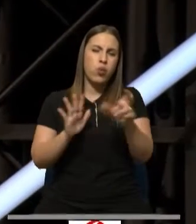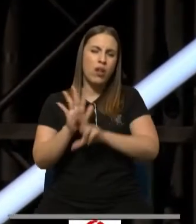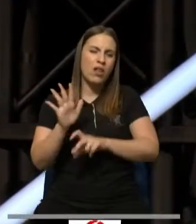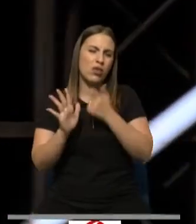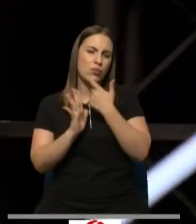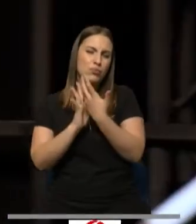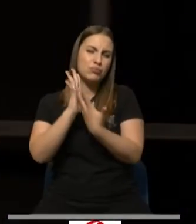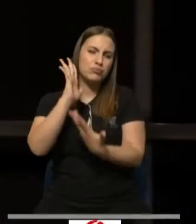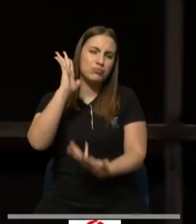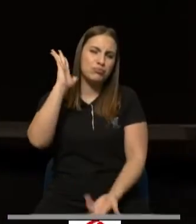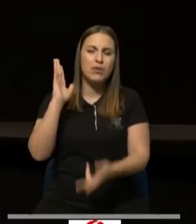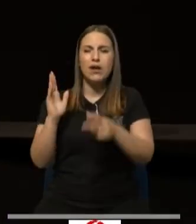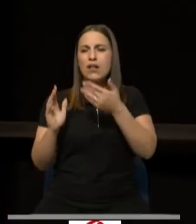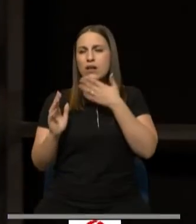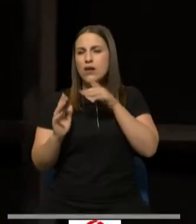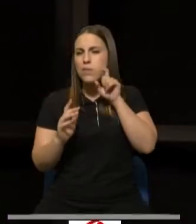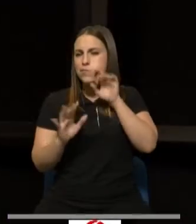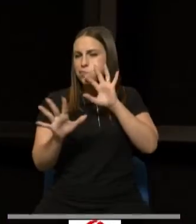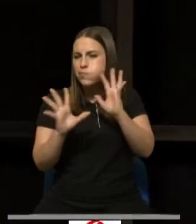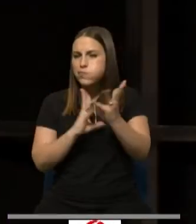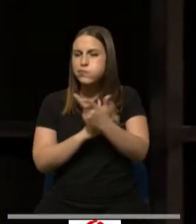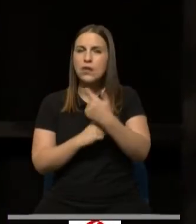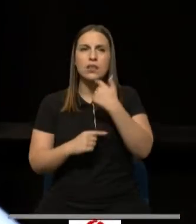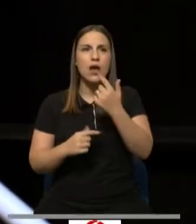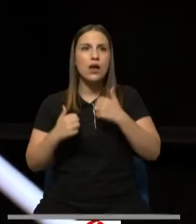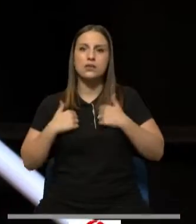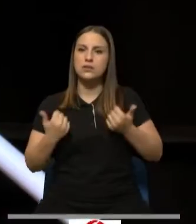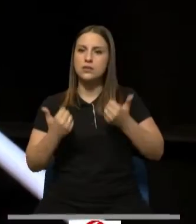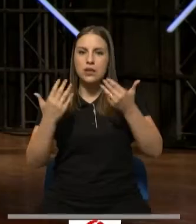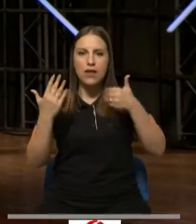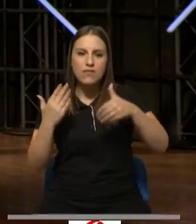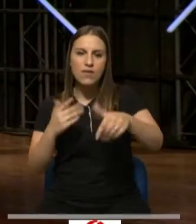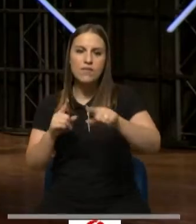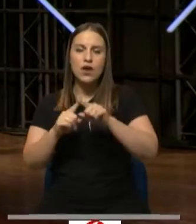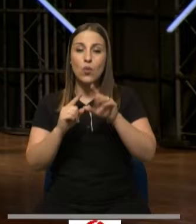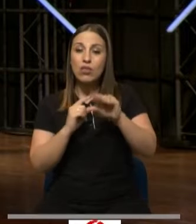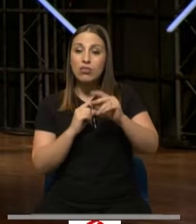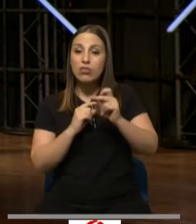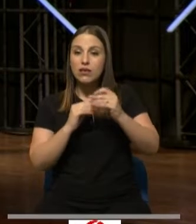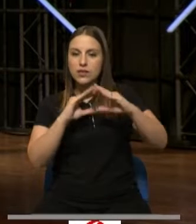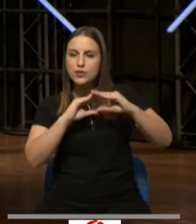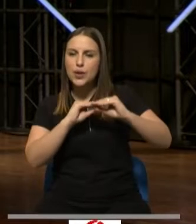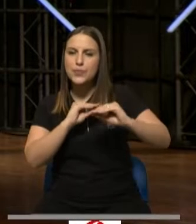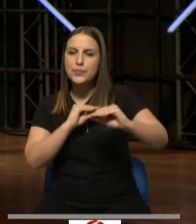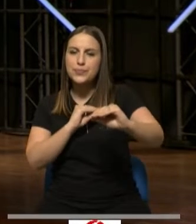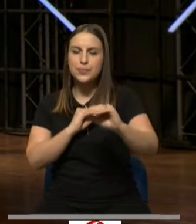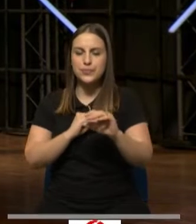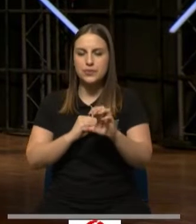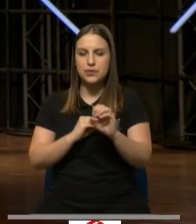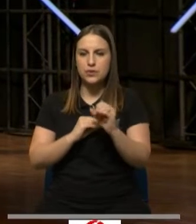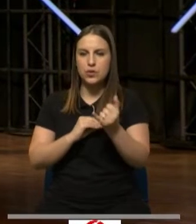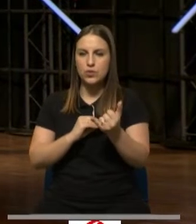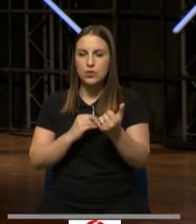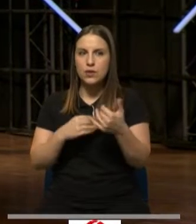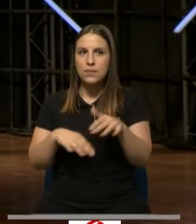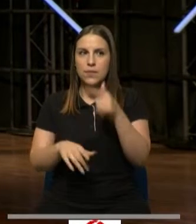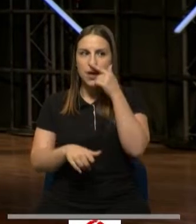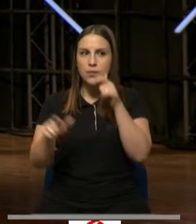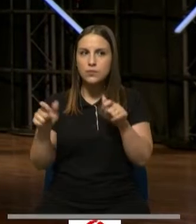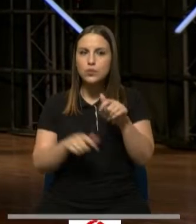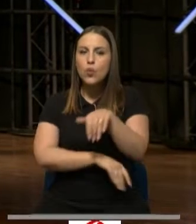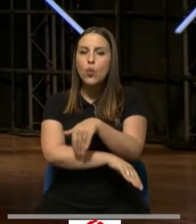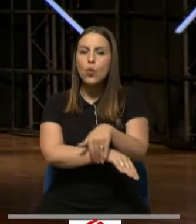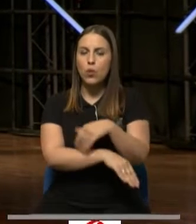sustainability. We have sustainability reports. We say the cities are going to be neutral, carbon neutral in 10 years' time. But the people